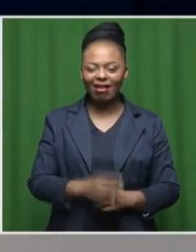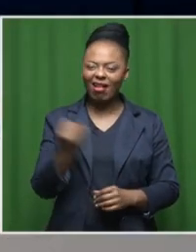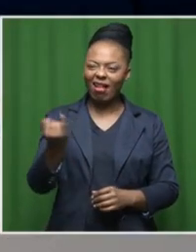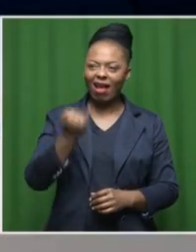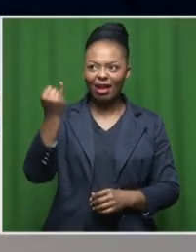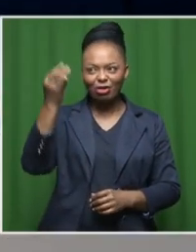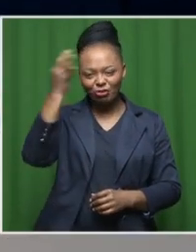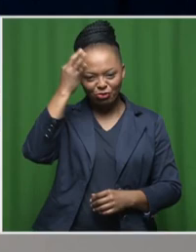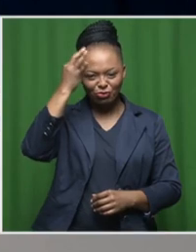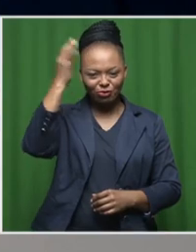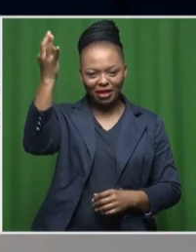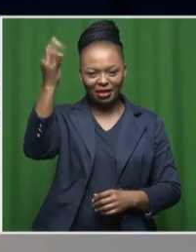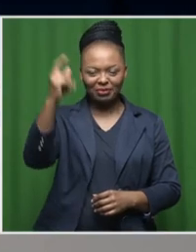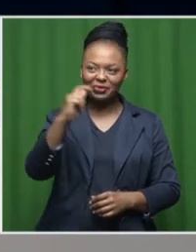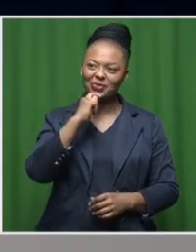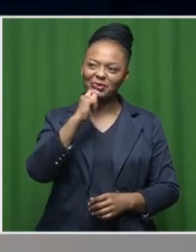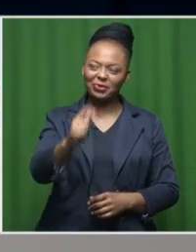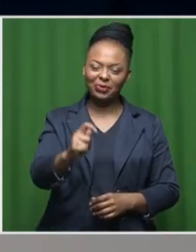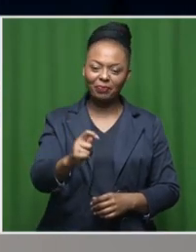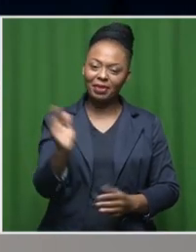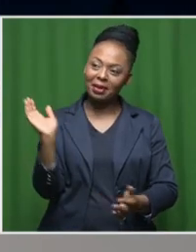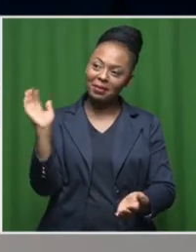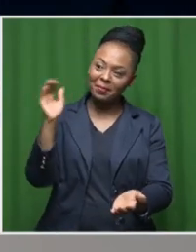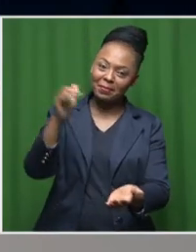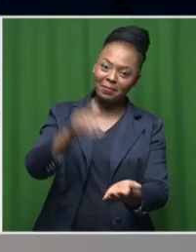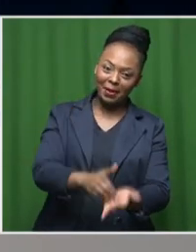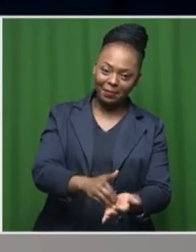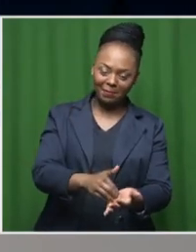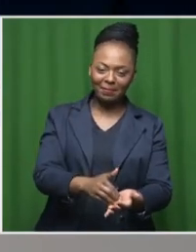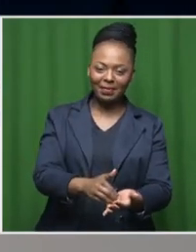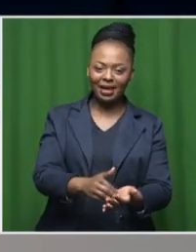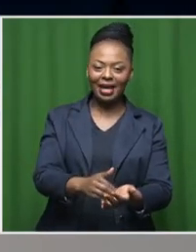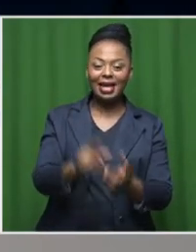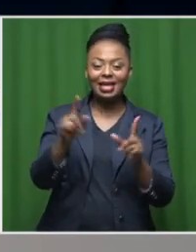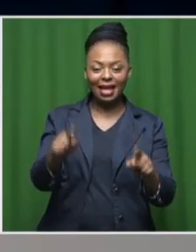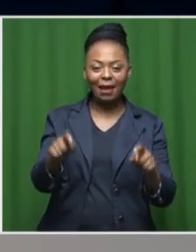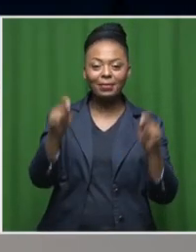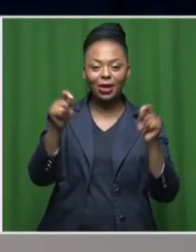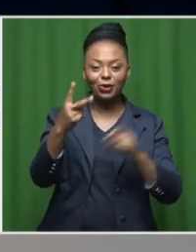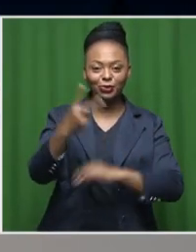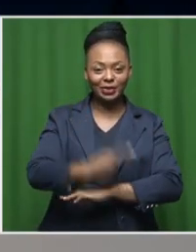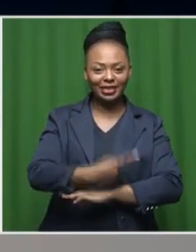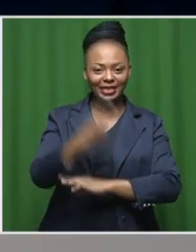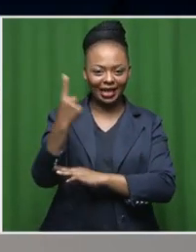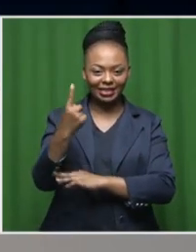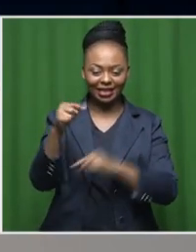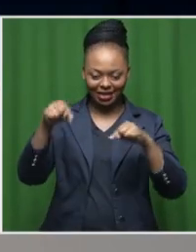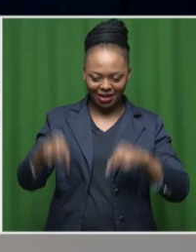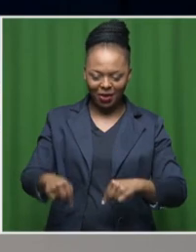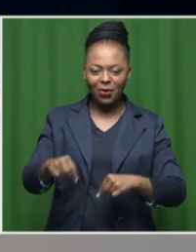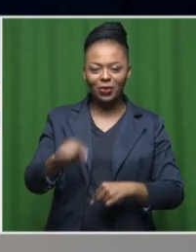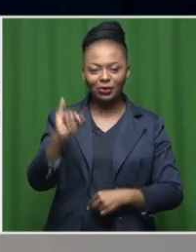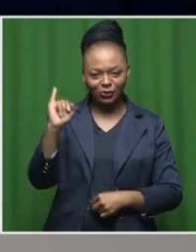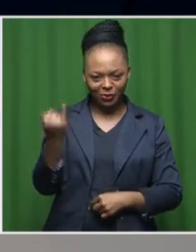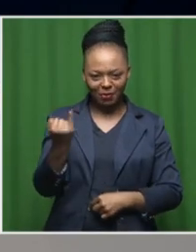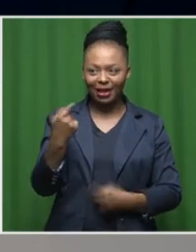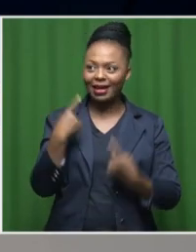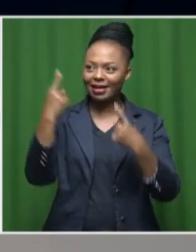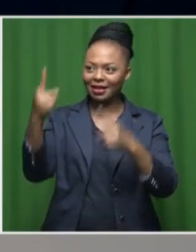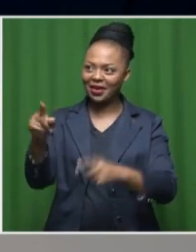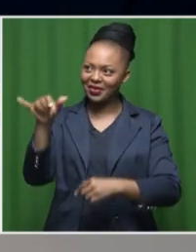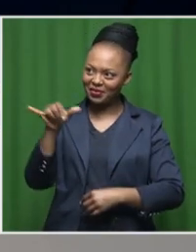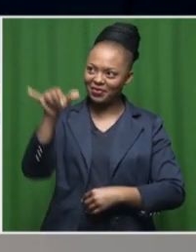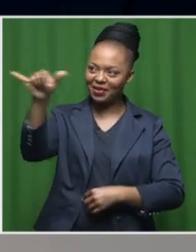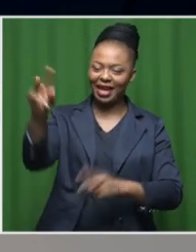journey, you know. We arrived to Cape Town 2 days ago. Now we are in Johannesburg. Tomorrow we are flying to a different place to